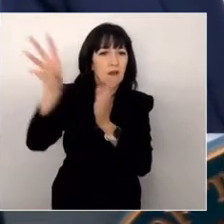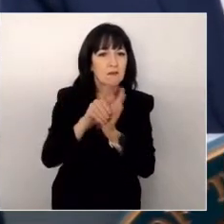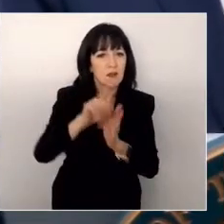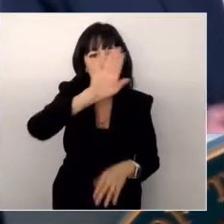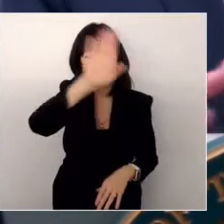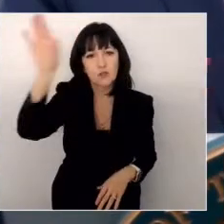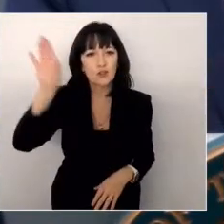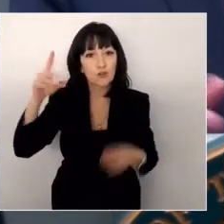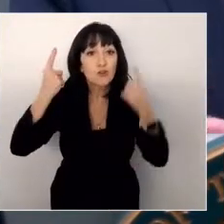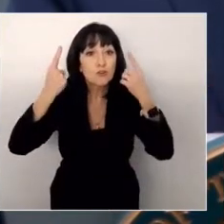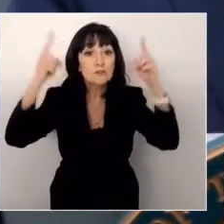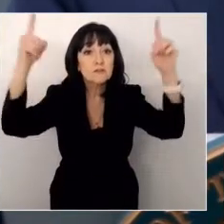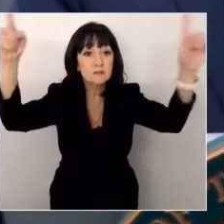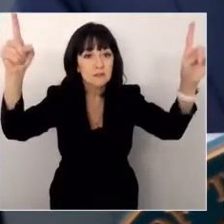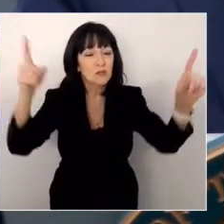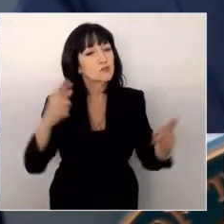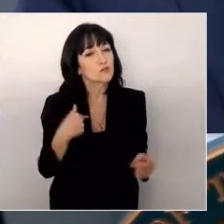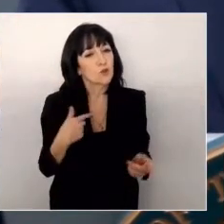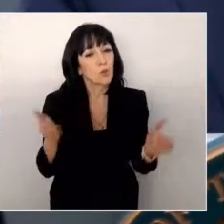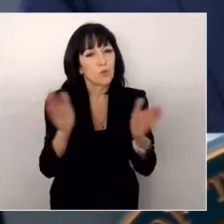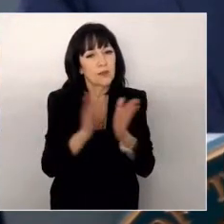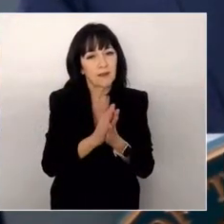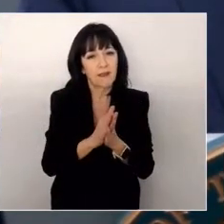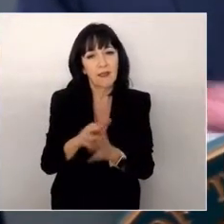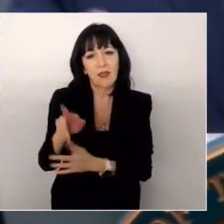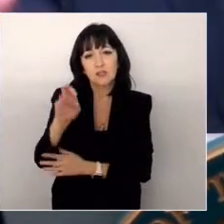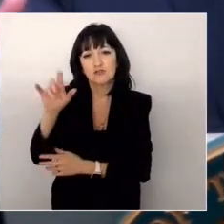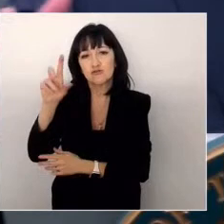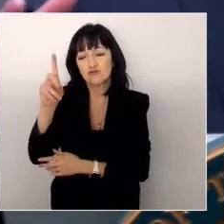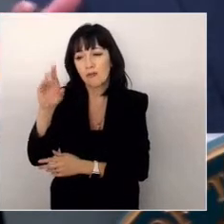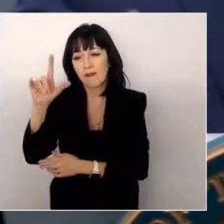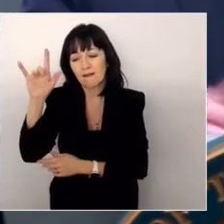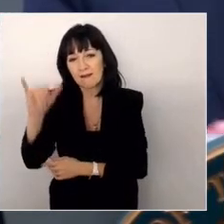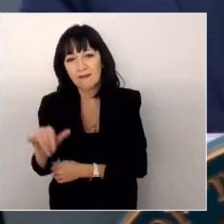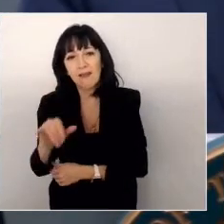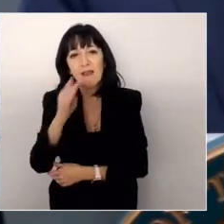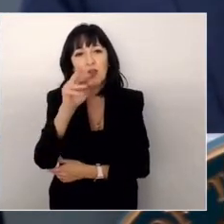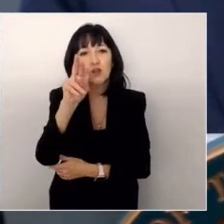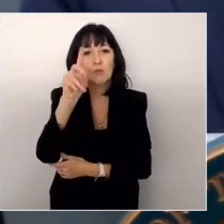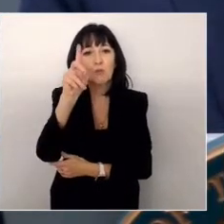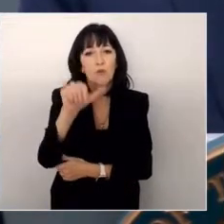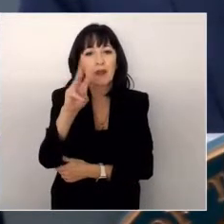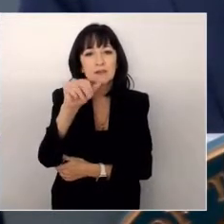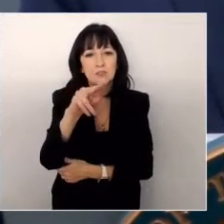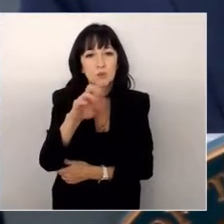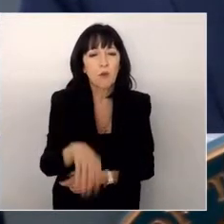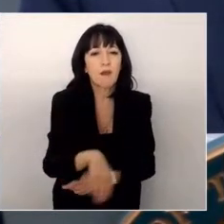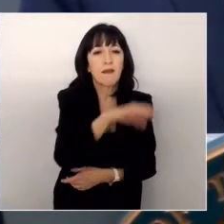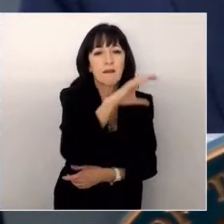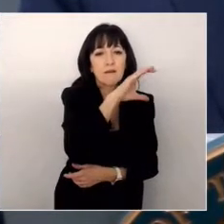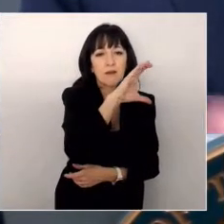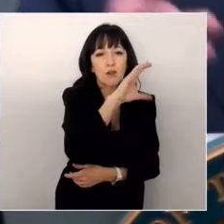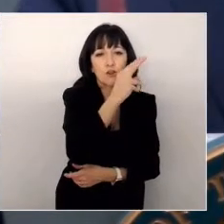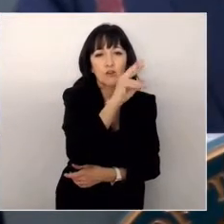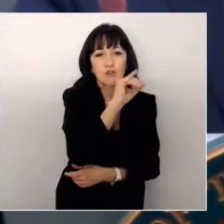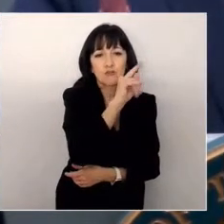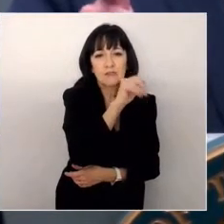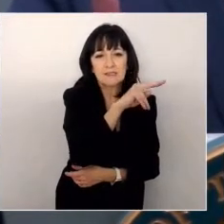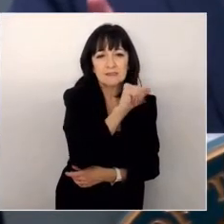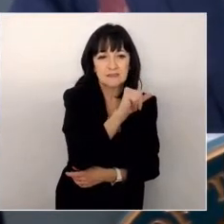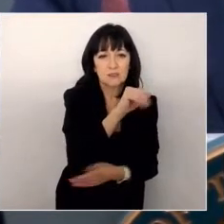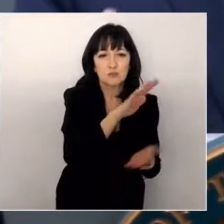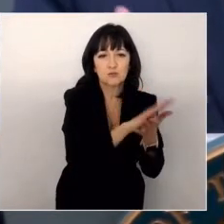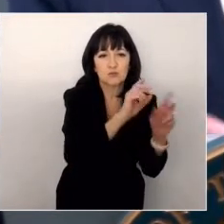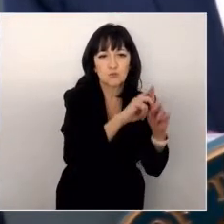city, Red Clay, Brandywine, and Christina, to work together on behalf of these children and their families. This model